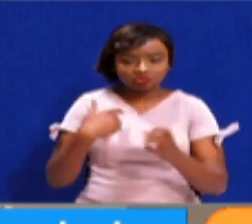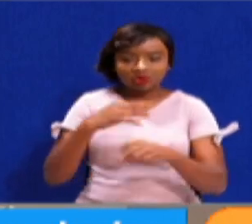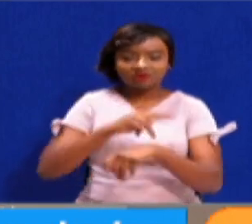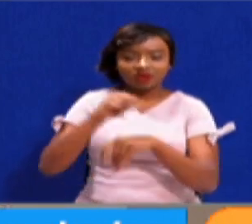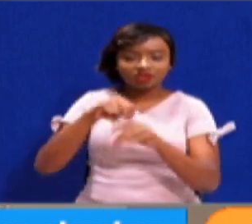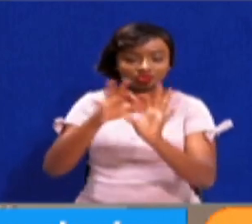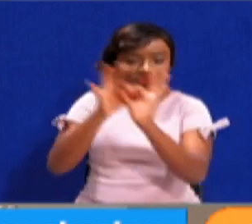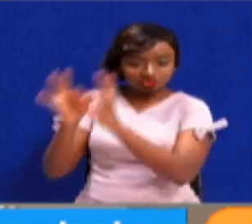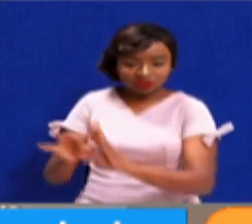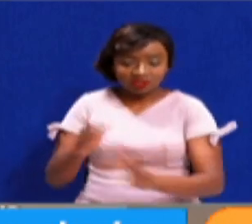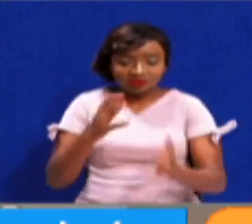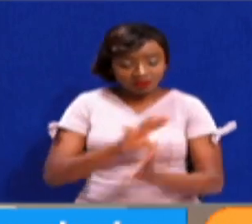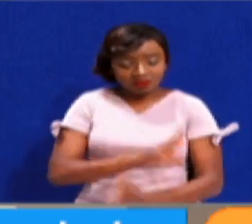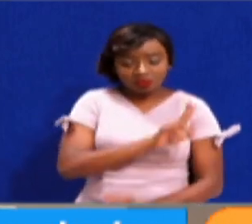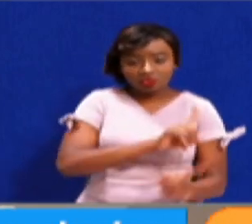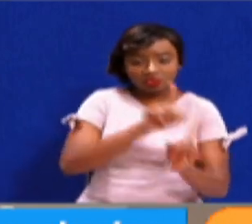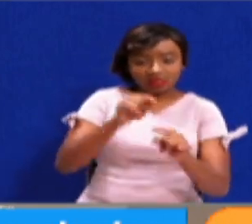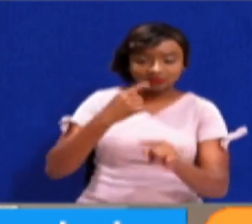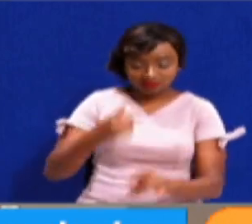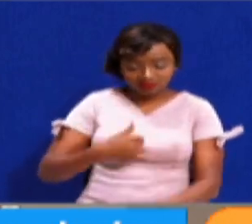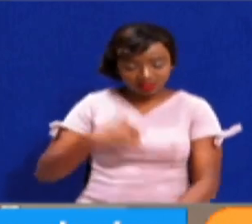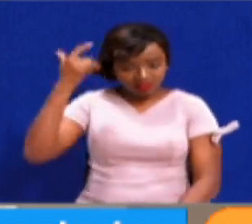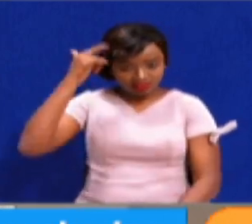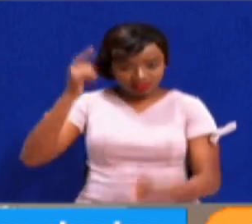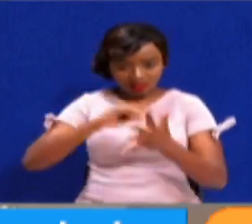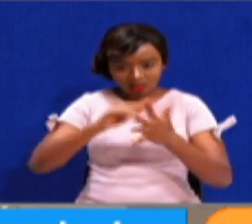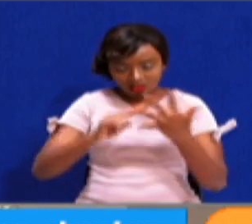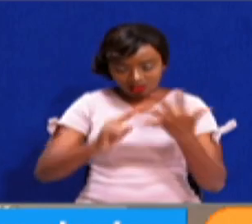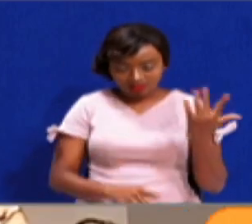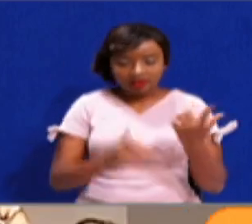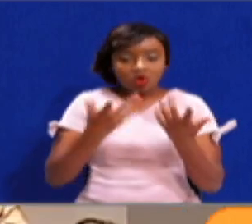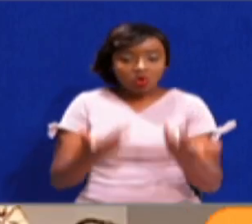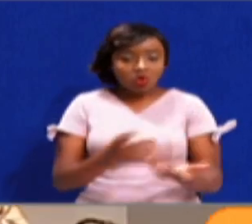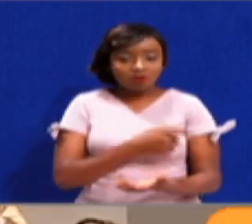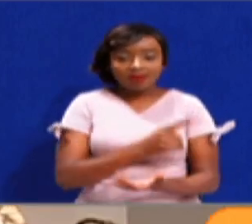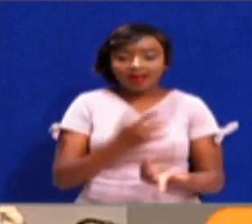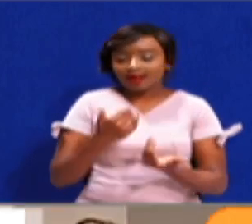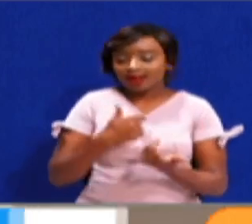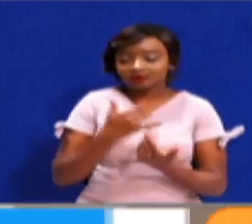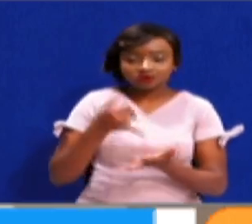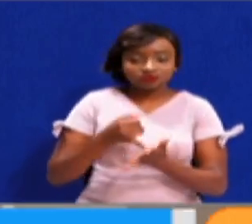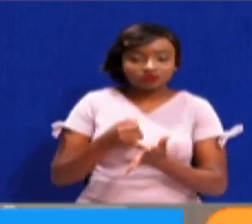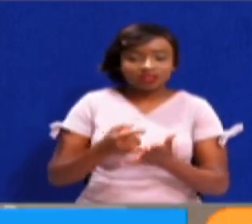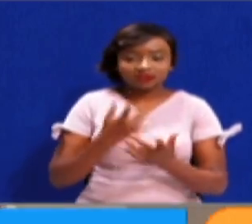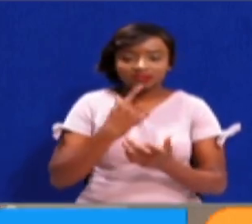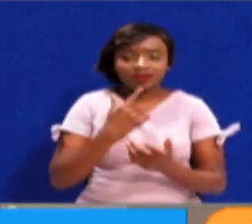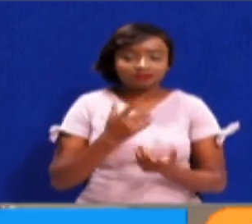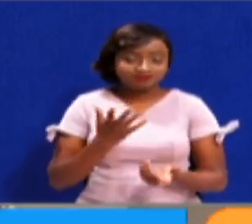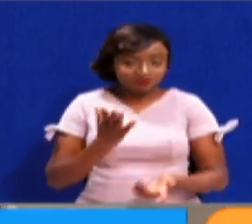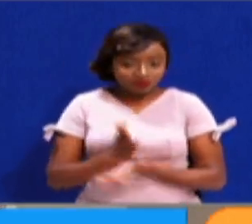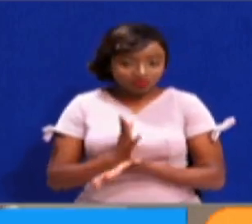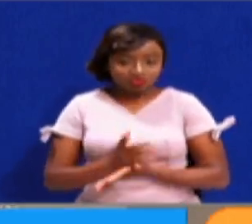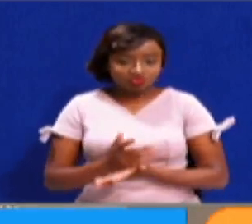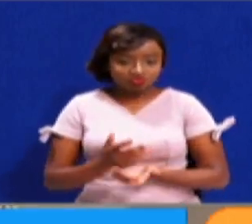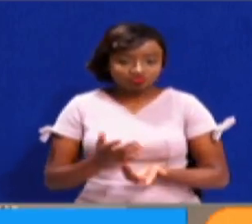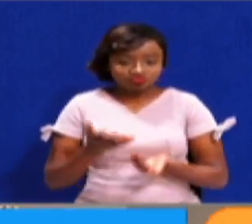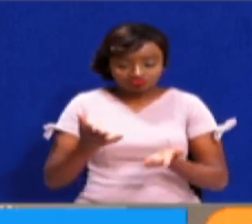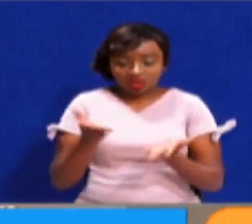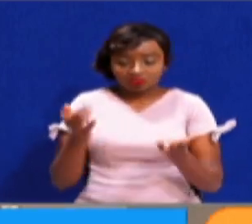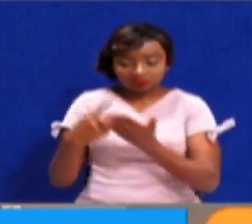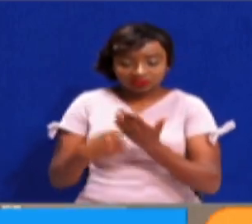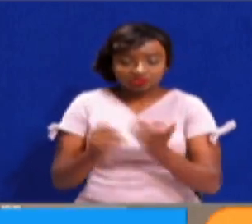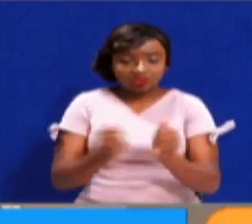position. Either he comes and speaks out and says what he thinks, or take a position or play a role in preserving the national unity that is now being